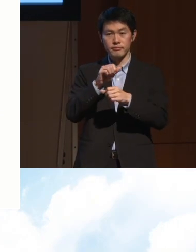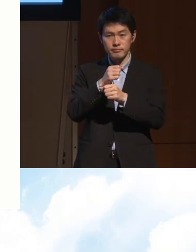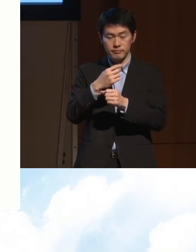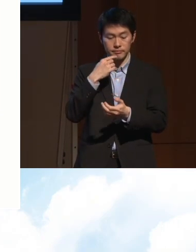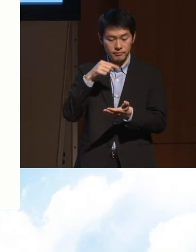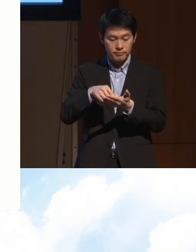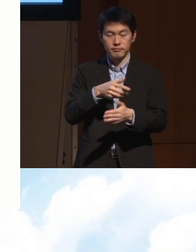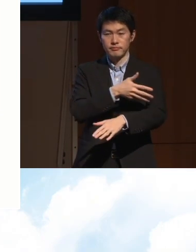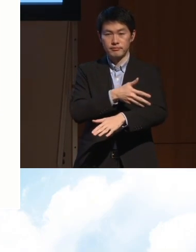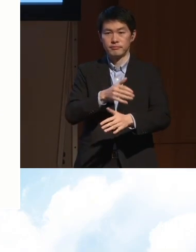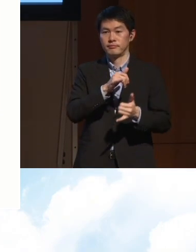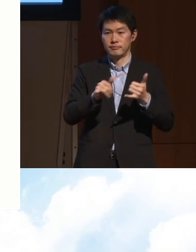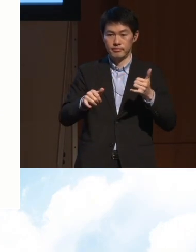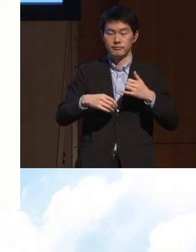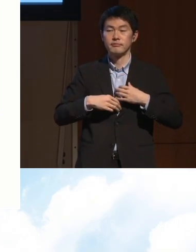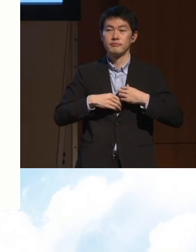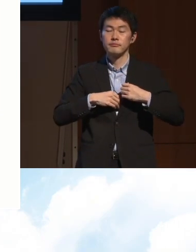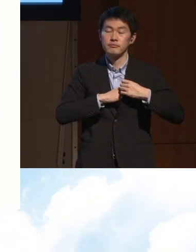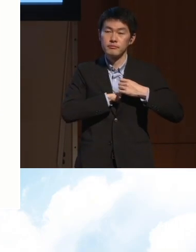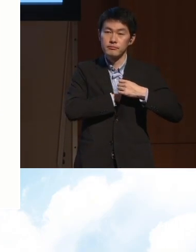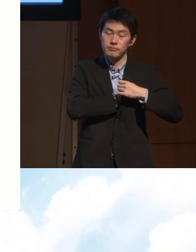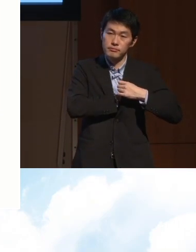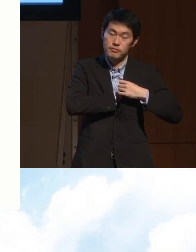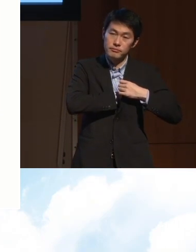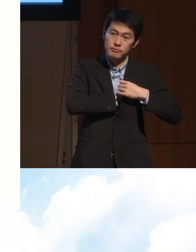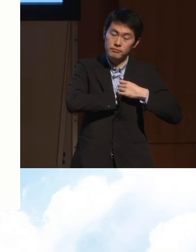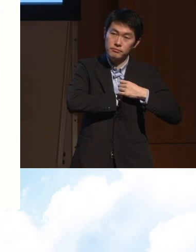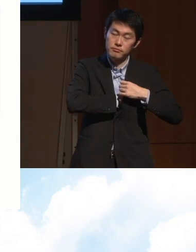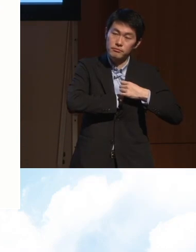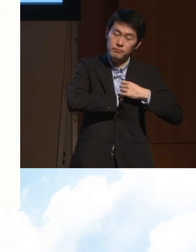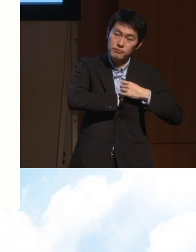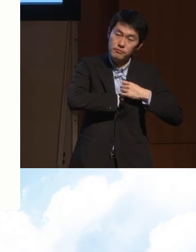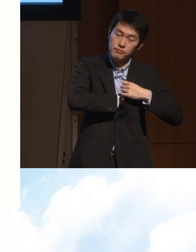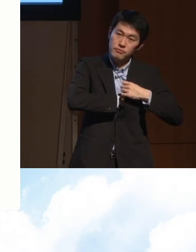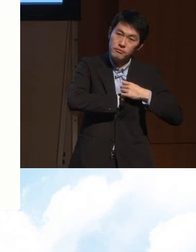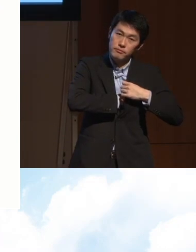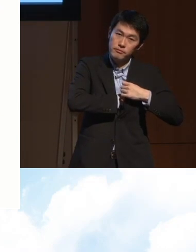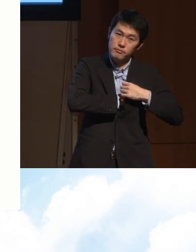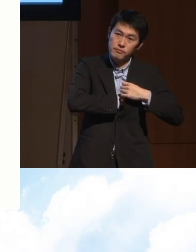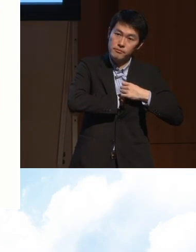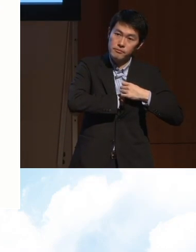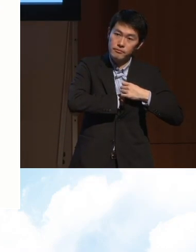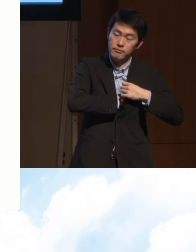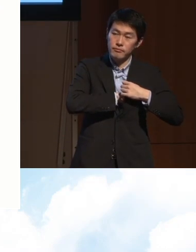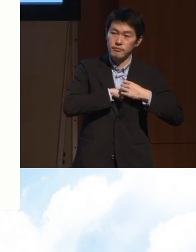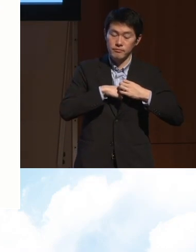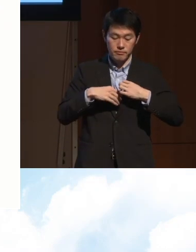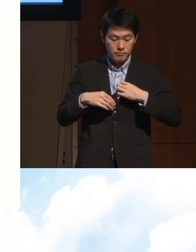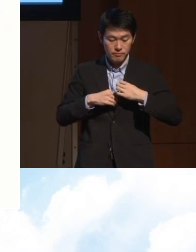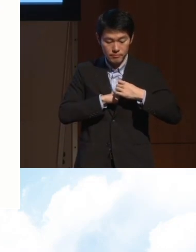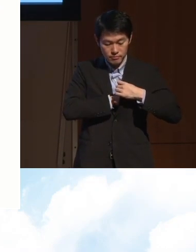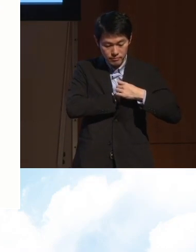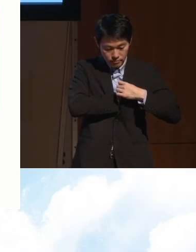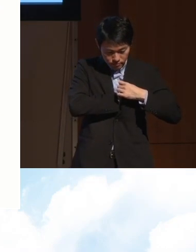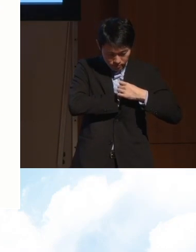an Institute for Infectious Diseases established in